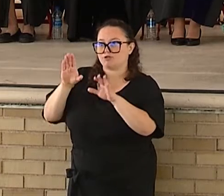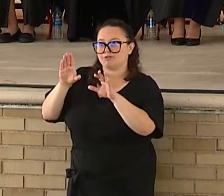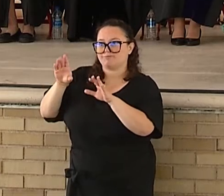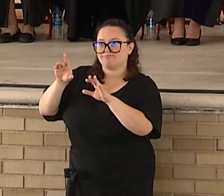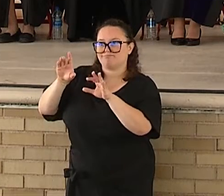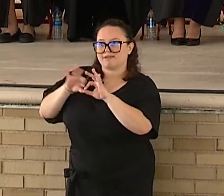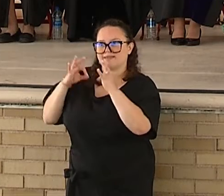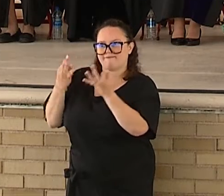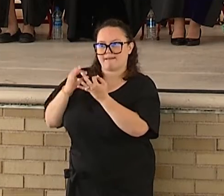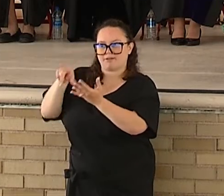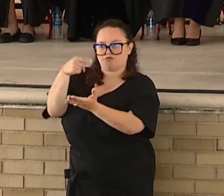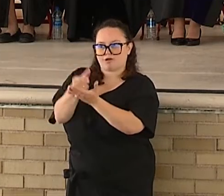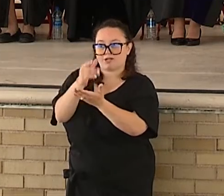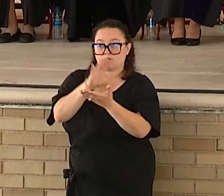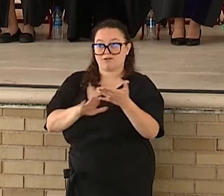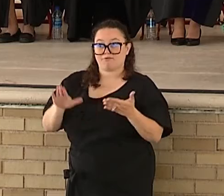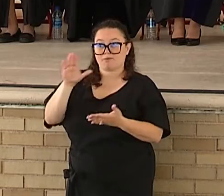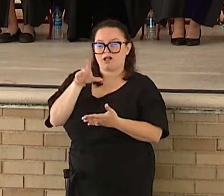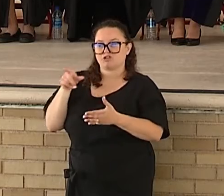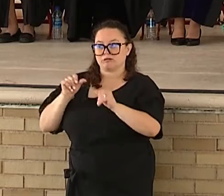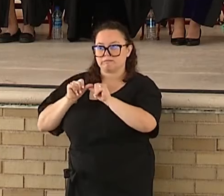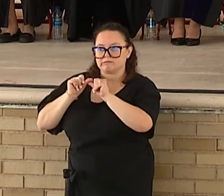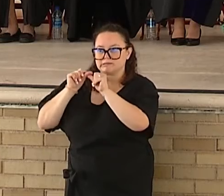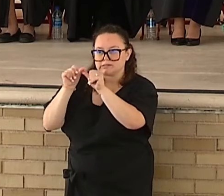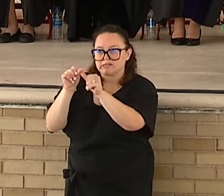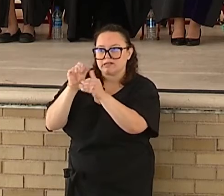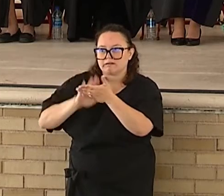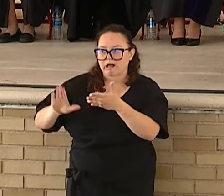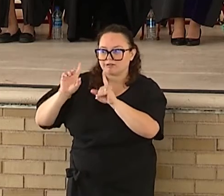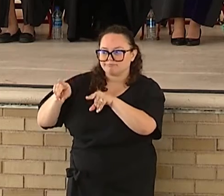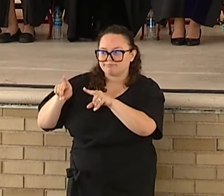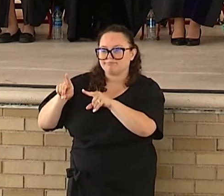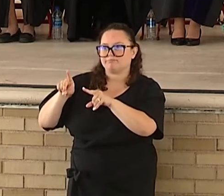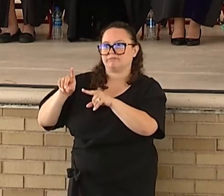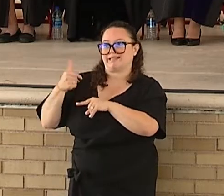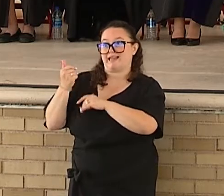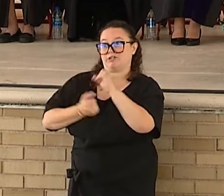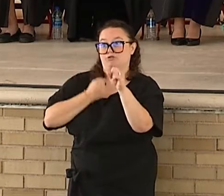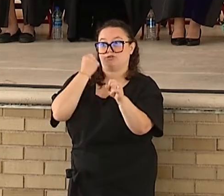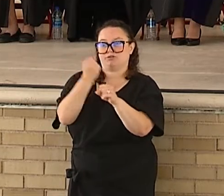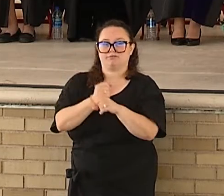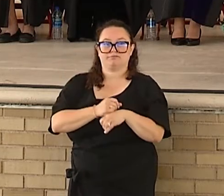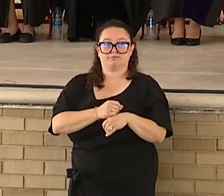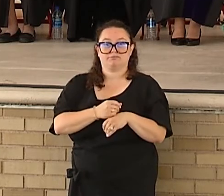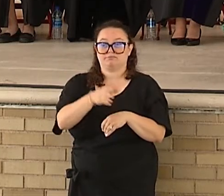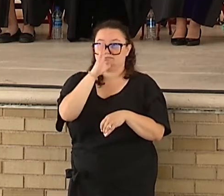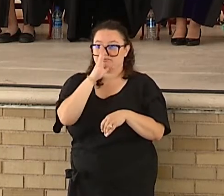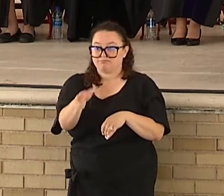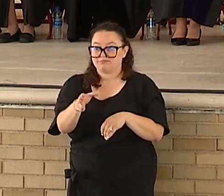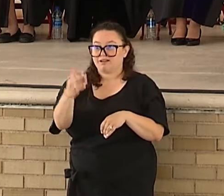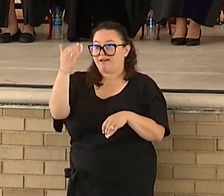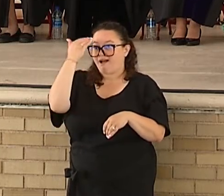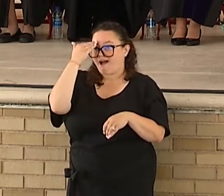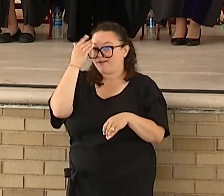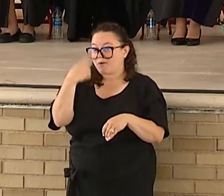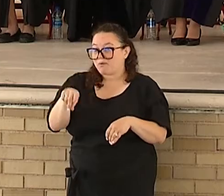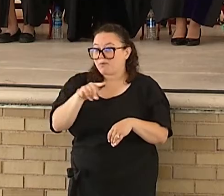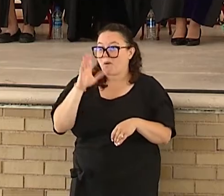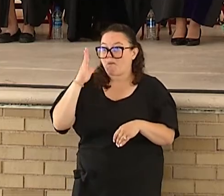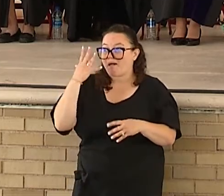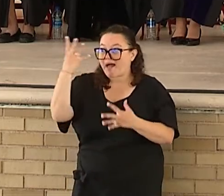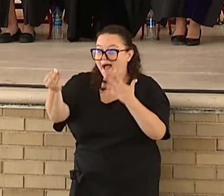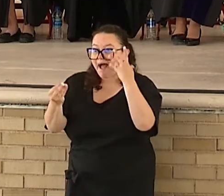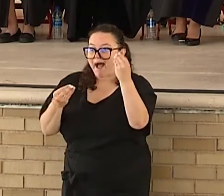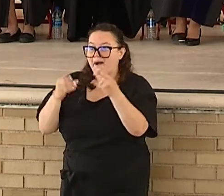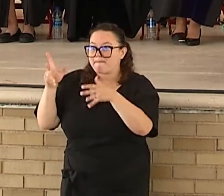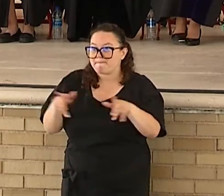years. I'm going to be brief. I know some of you are going to party tonight. I've heard that there may be some alcohol involved.